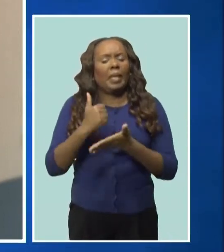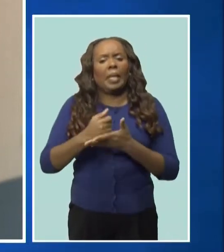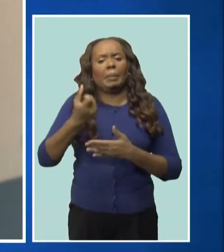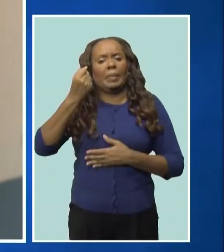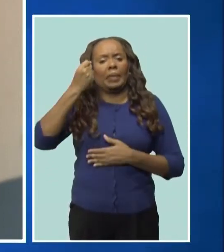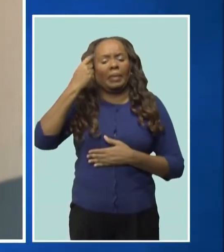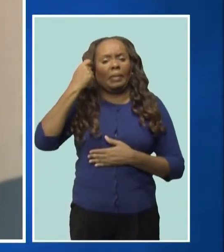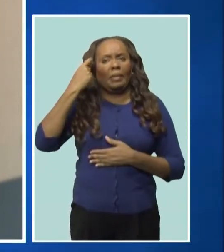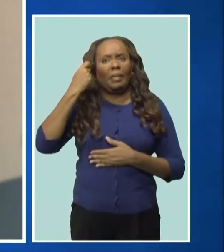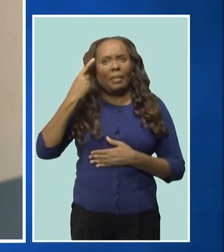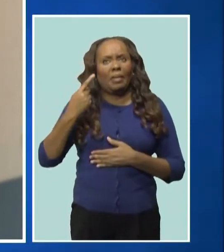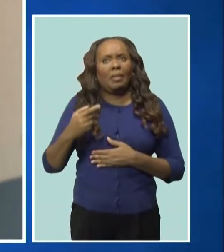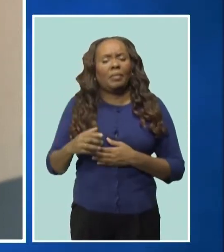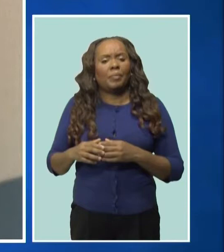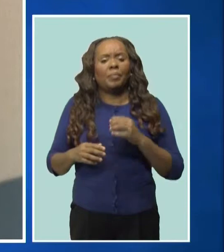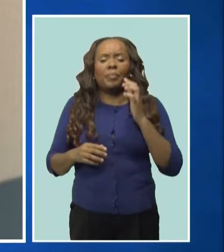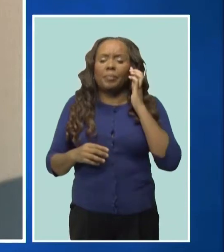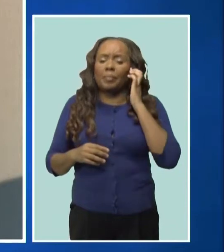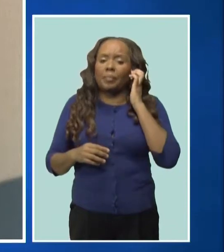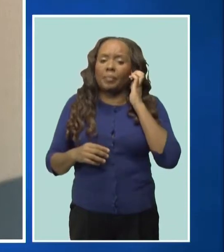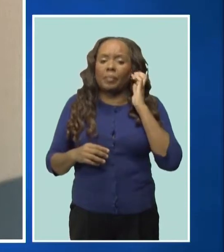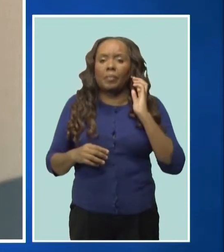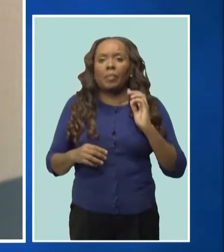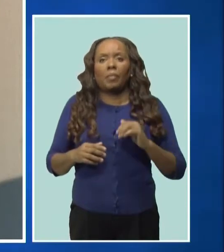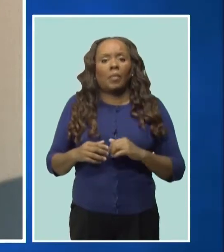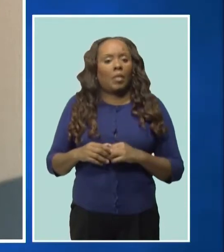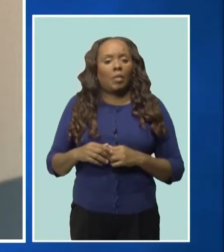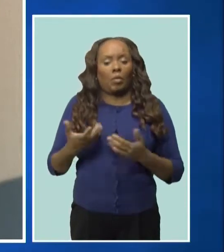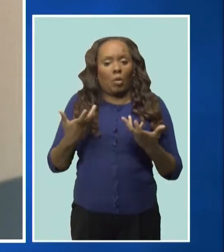overcome the most common obstacles online.